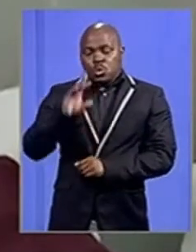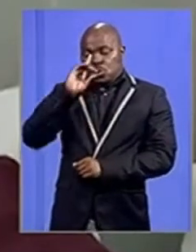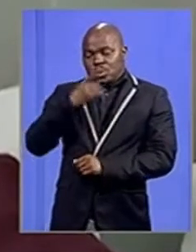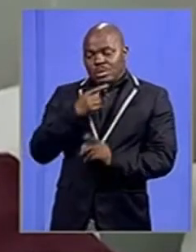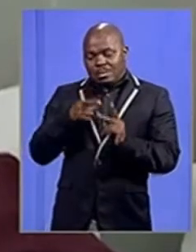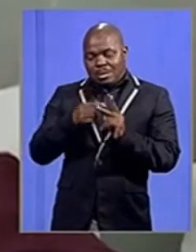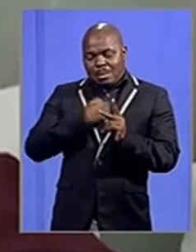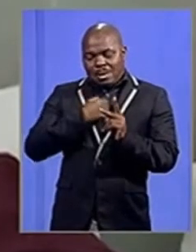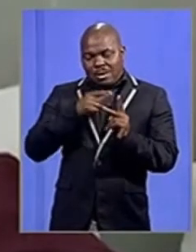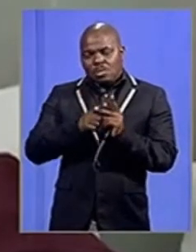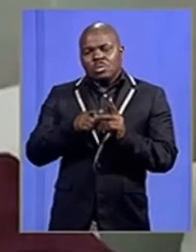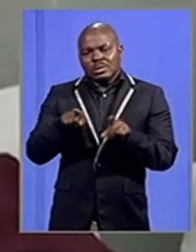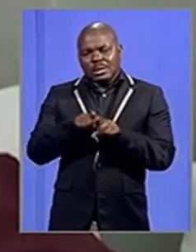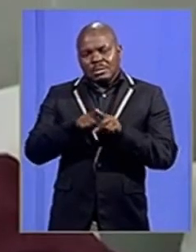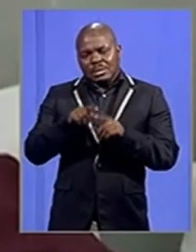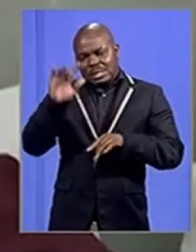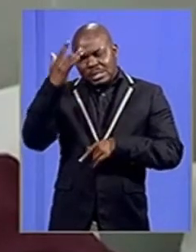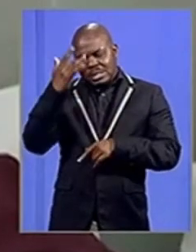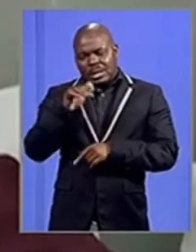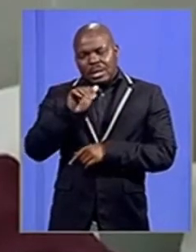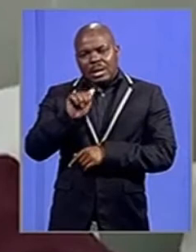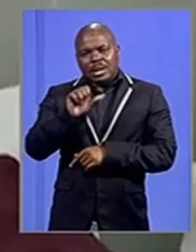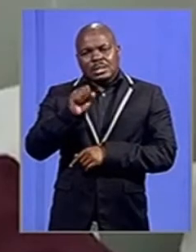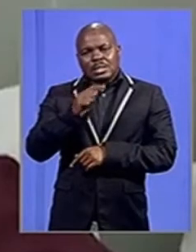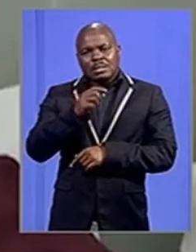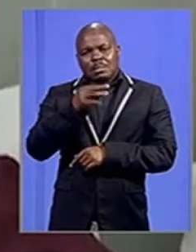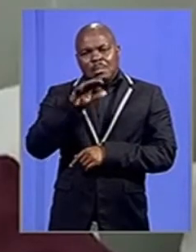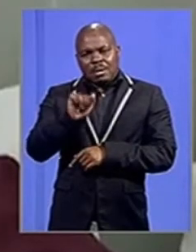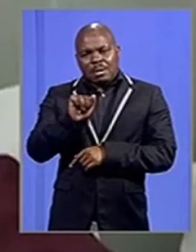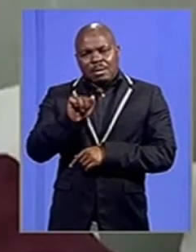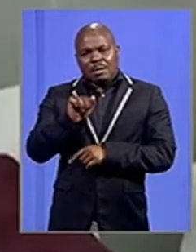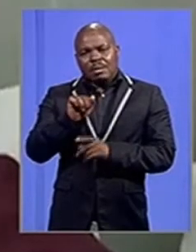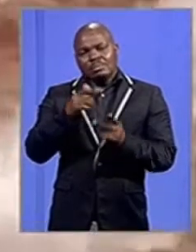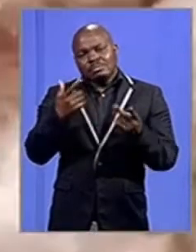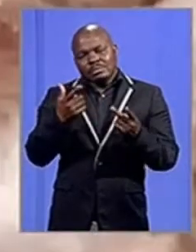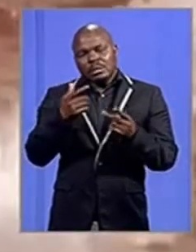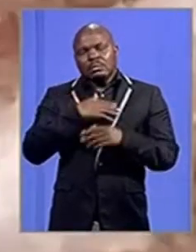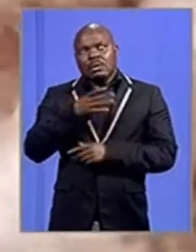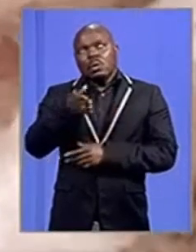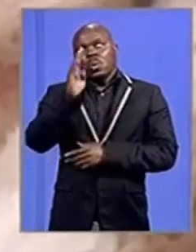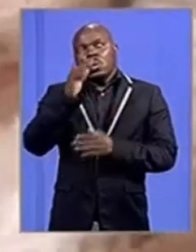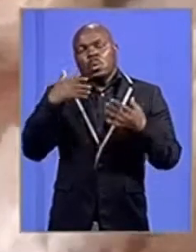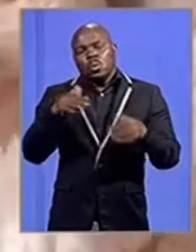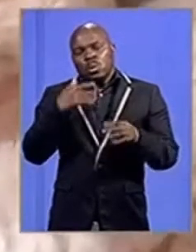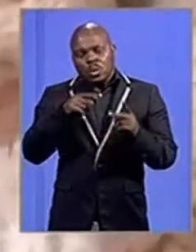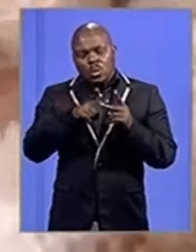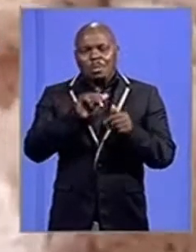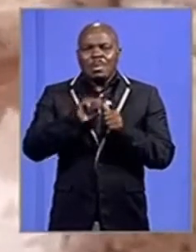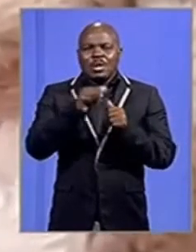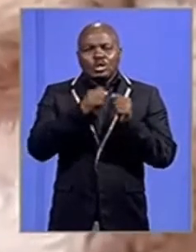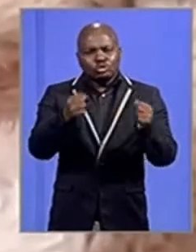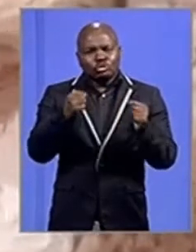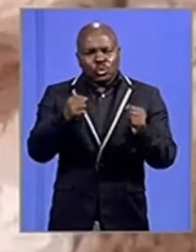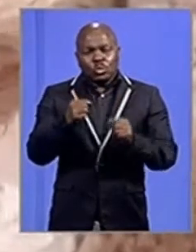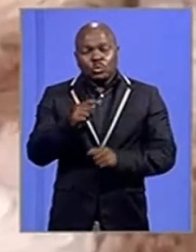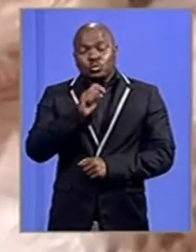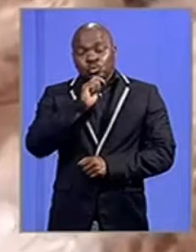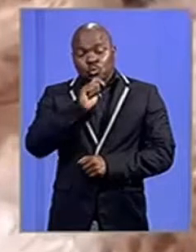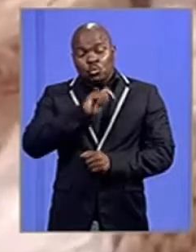asthmatic, it was just God's grace that carried her through. She's a lot stronger. COVID is